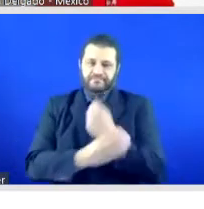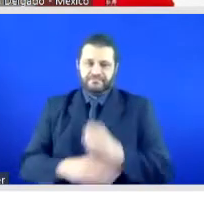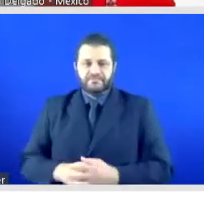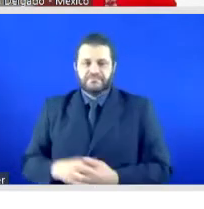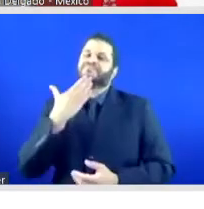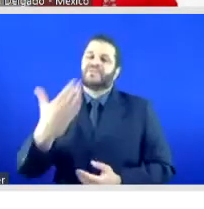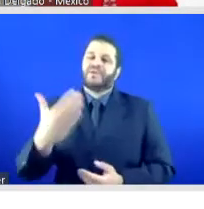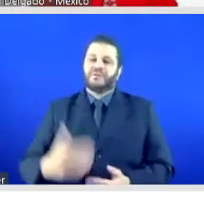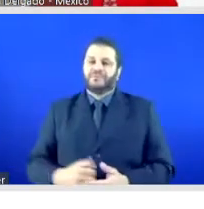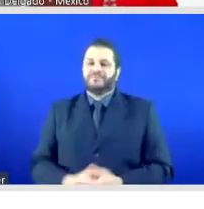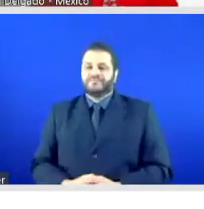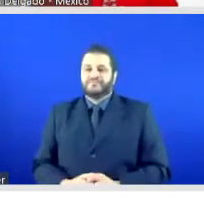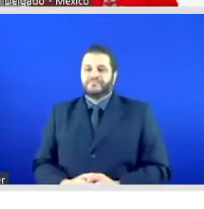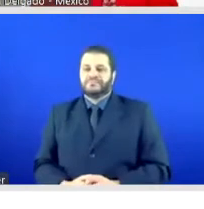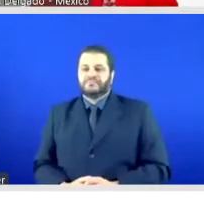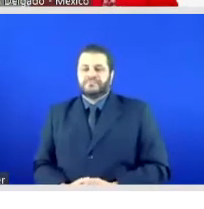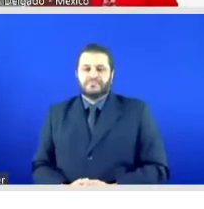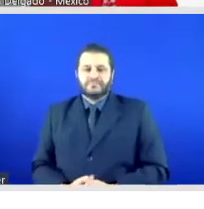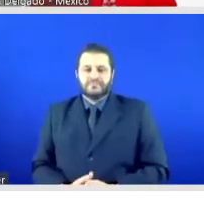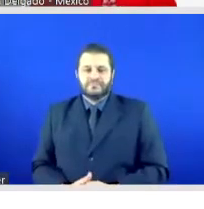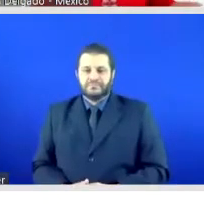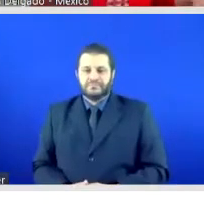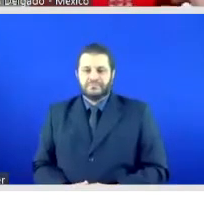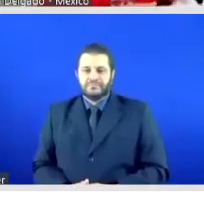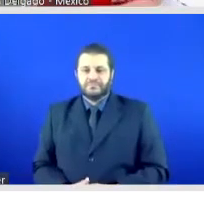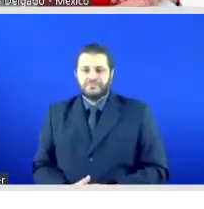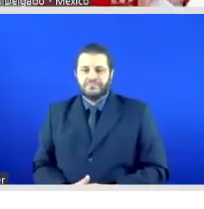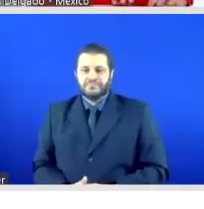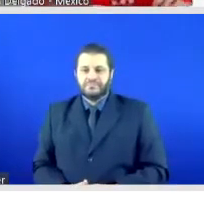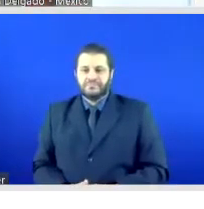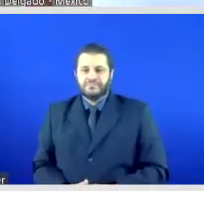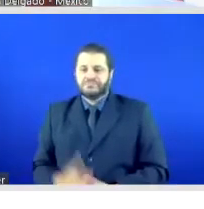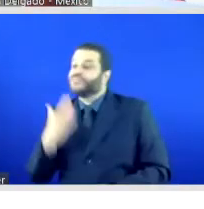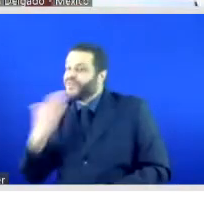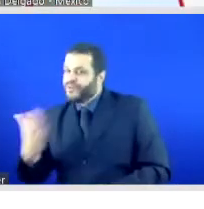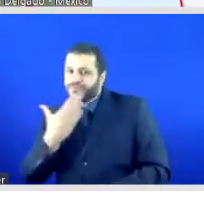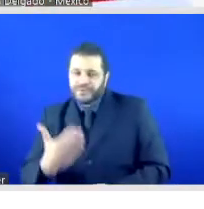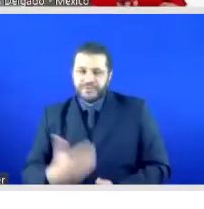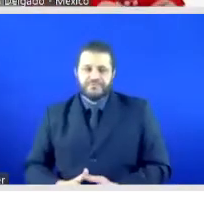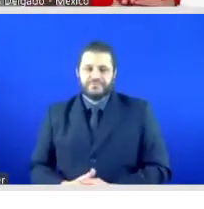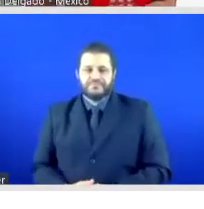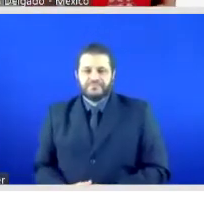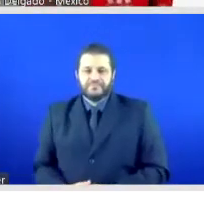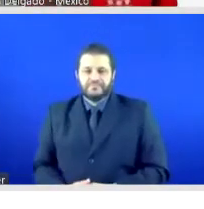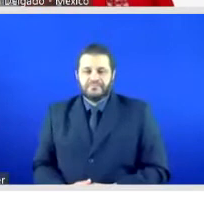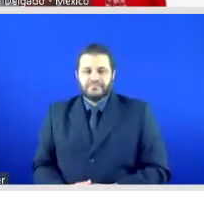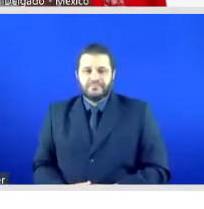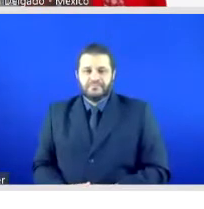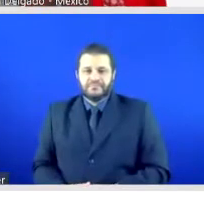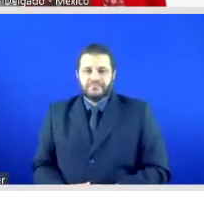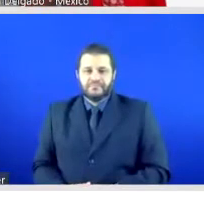Thank you. Muchas gracias, señora Miranda. Next question. We are moving towards